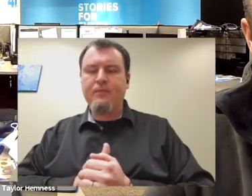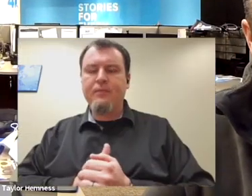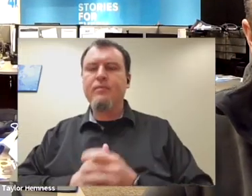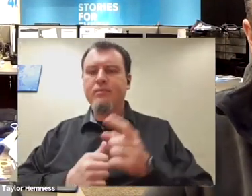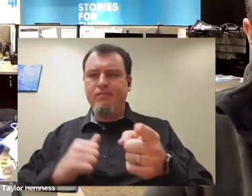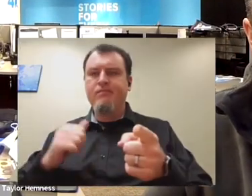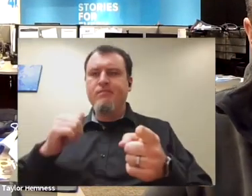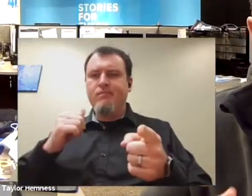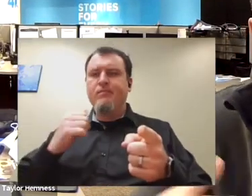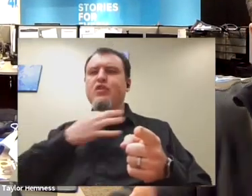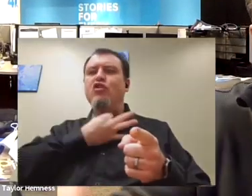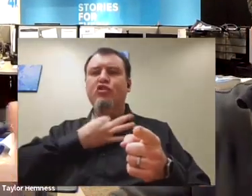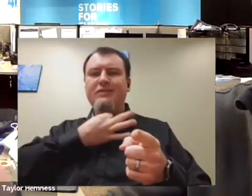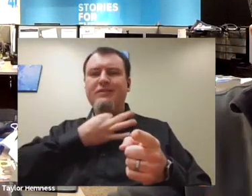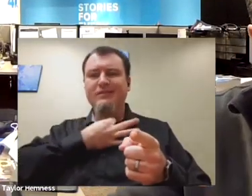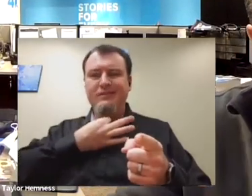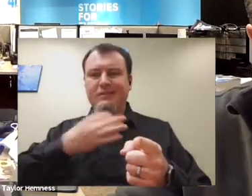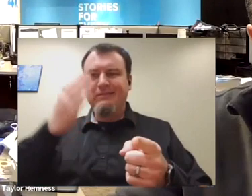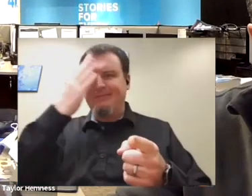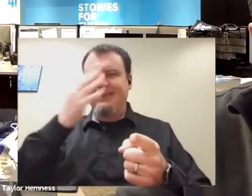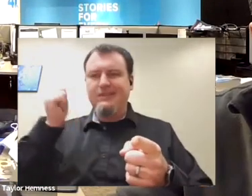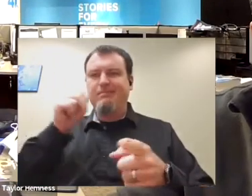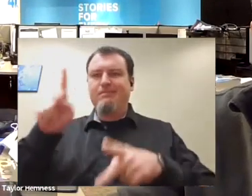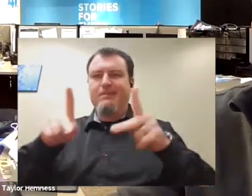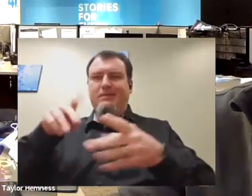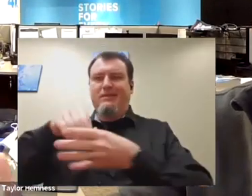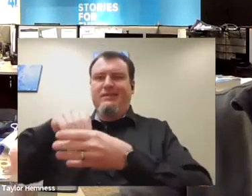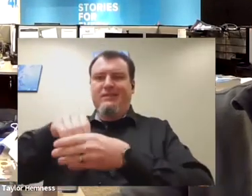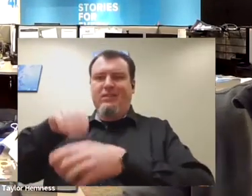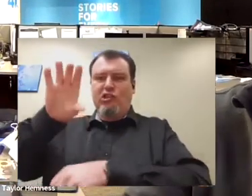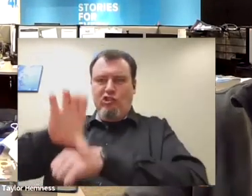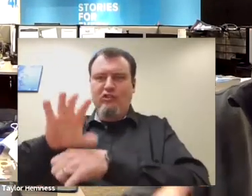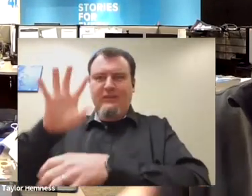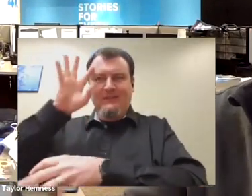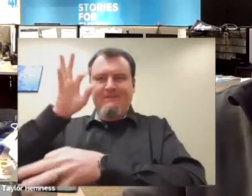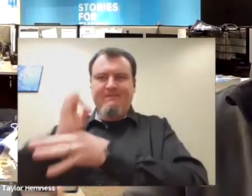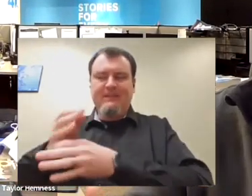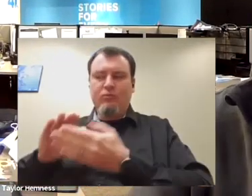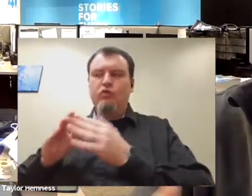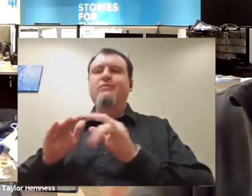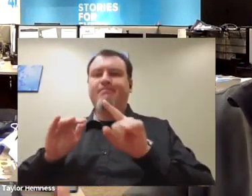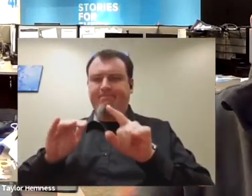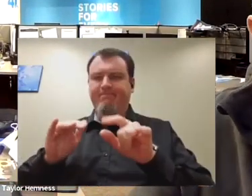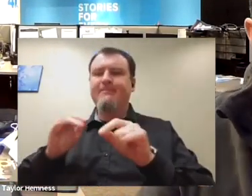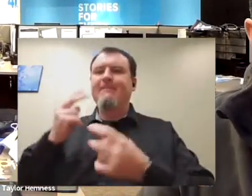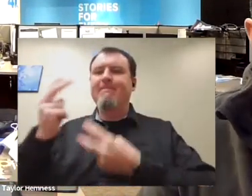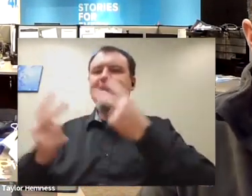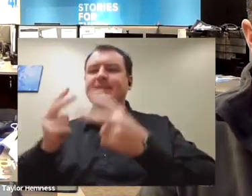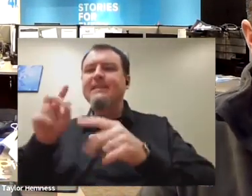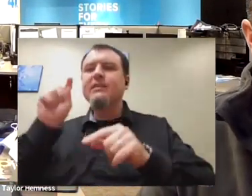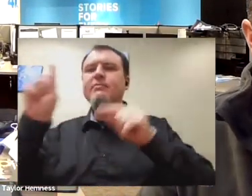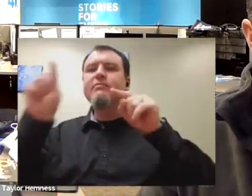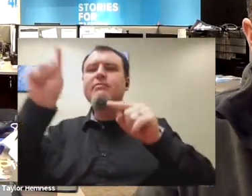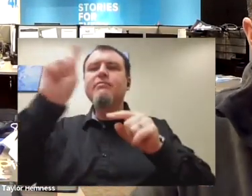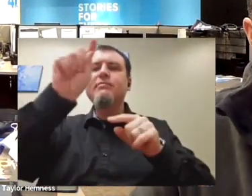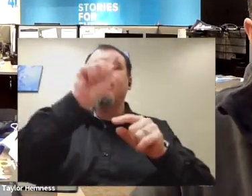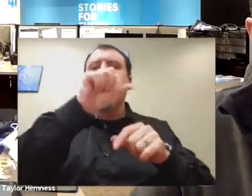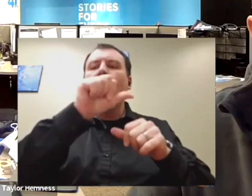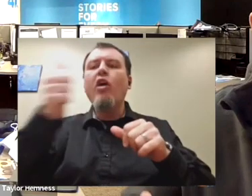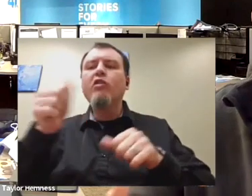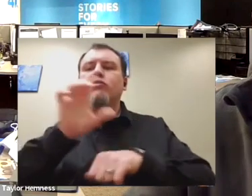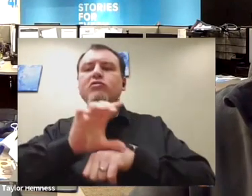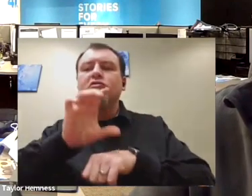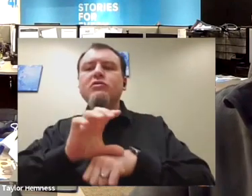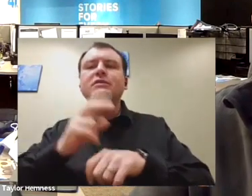often take the opportunity to visit other congregations and see what other faith experiences are